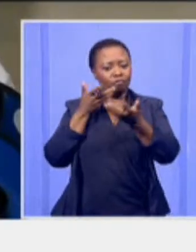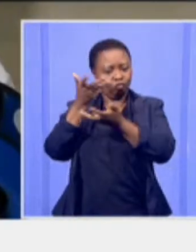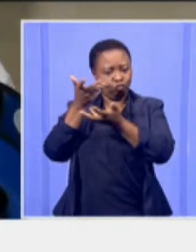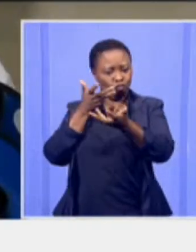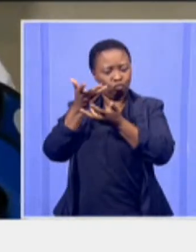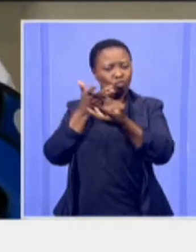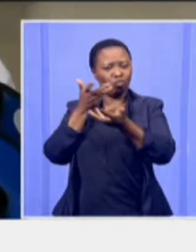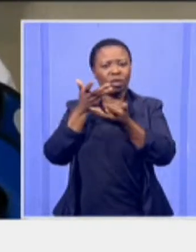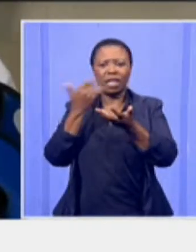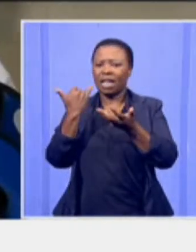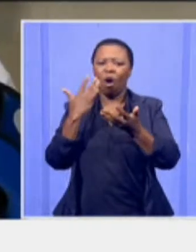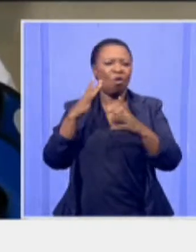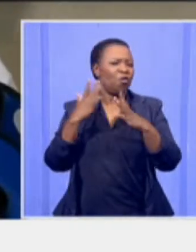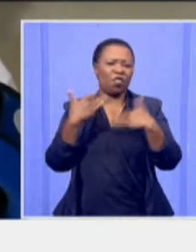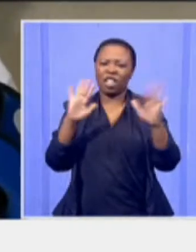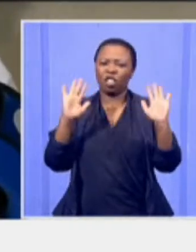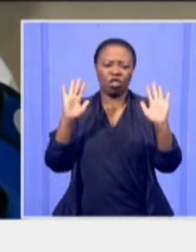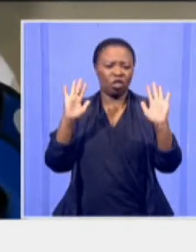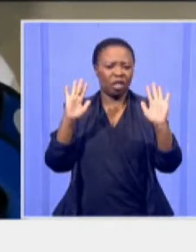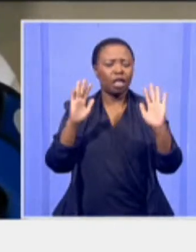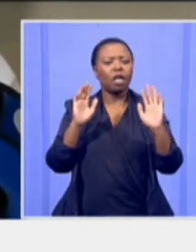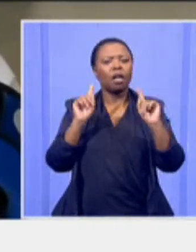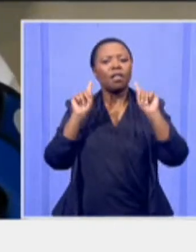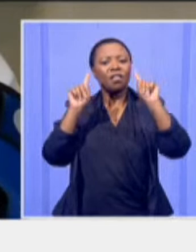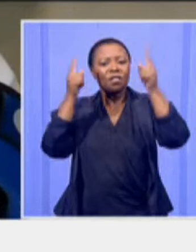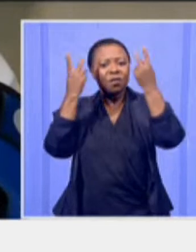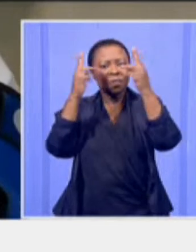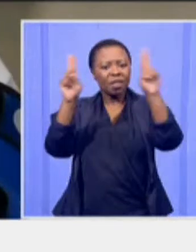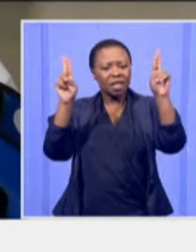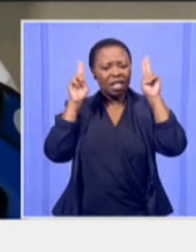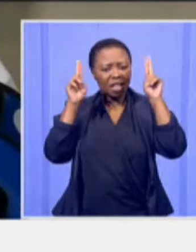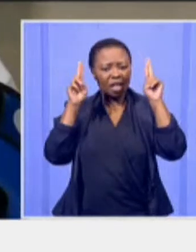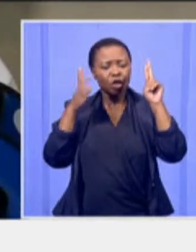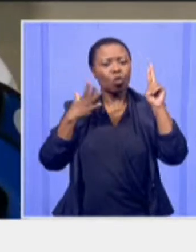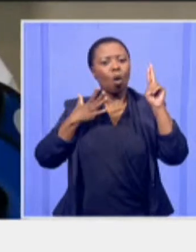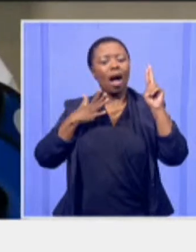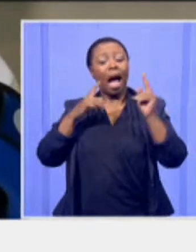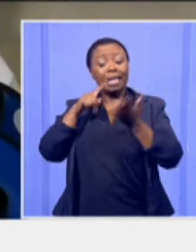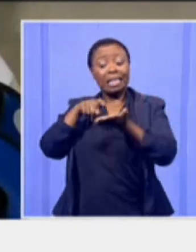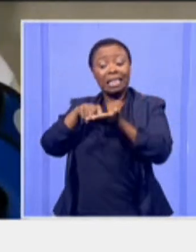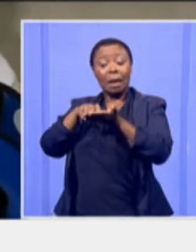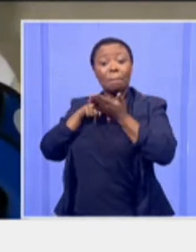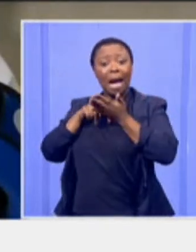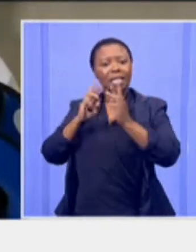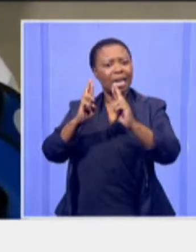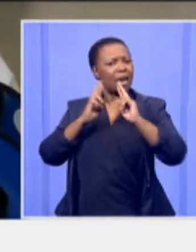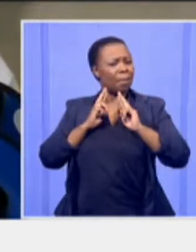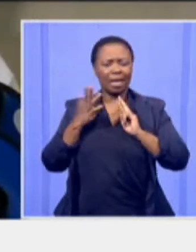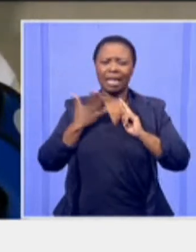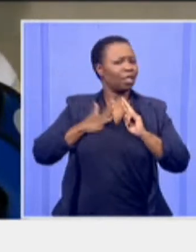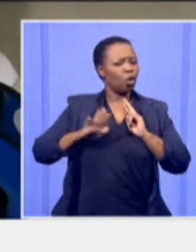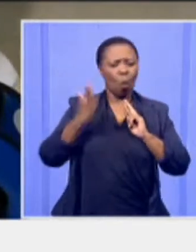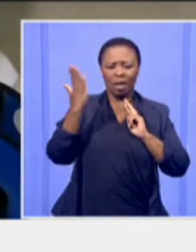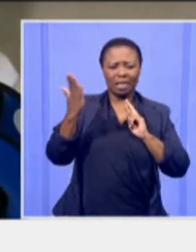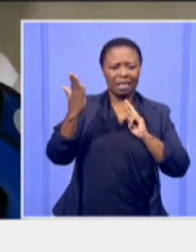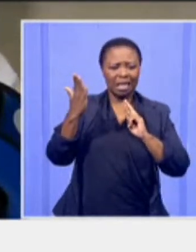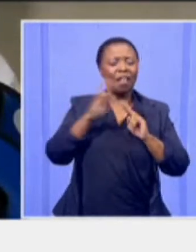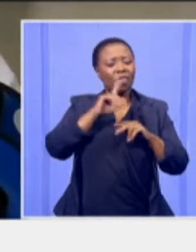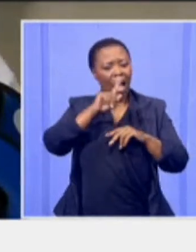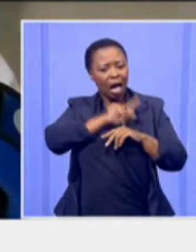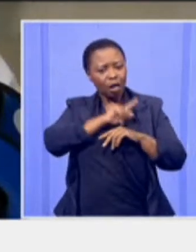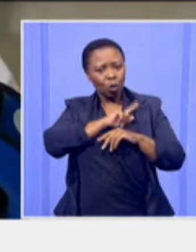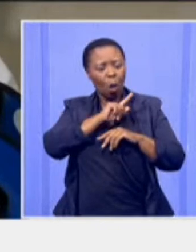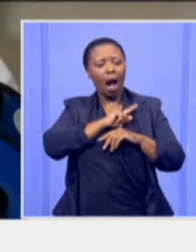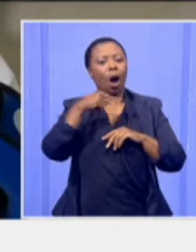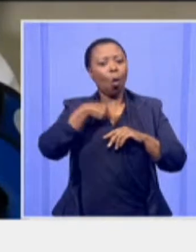exhausted. Wits University does not want to reply to our demands. Hence, we have took the route of taking it to the